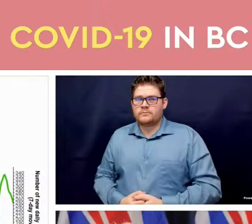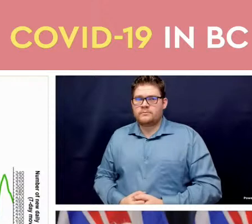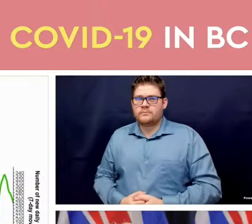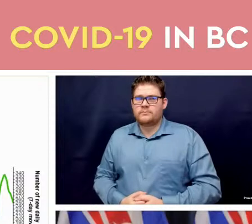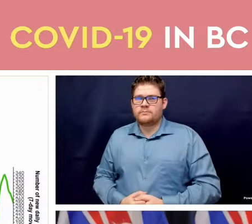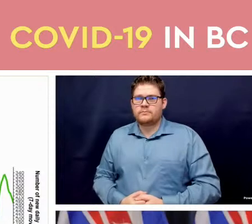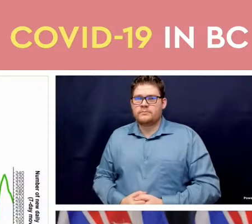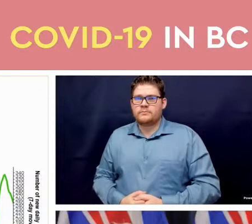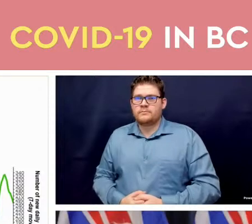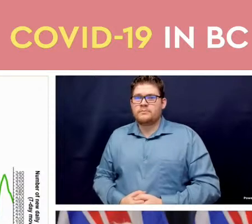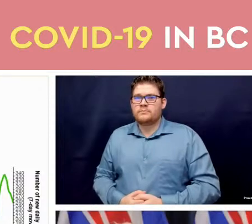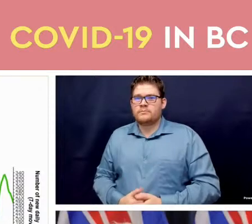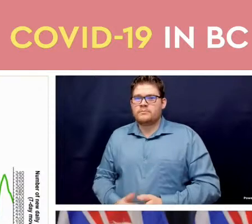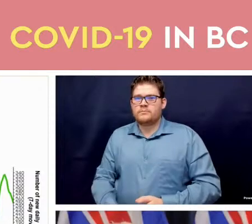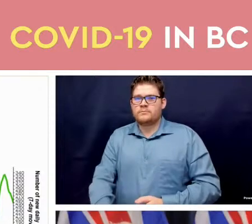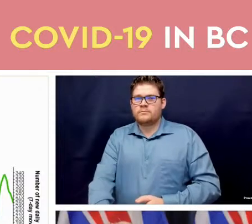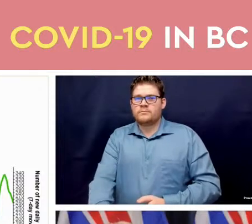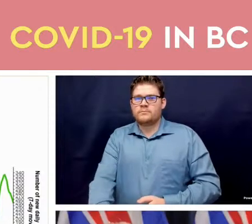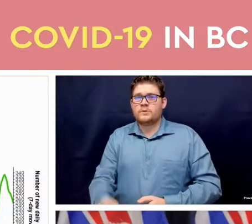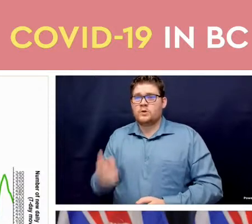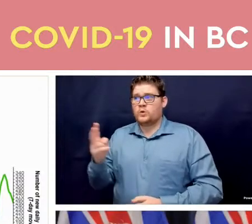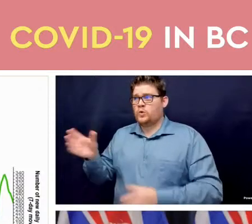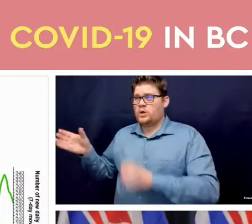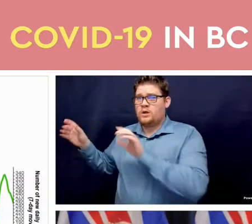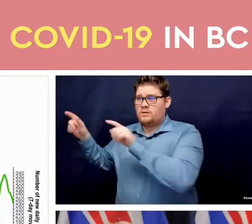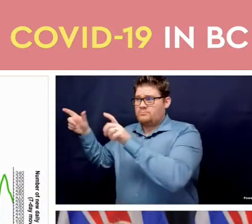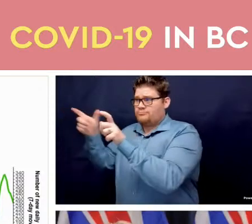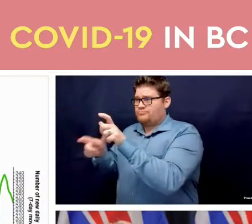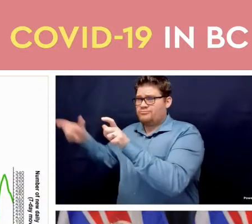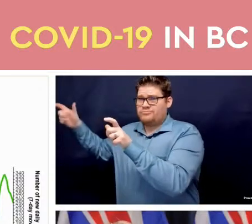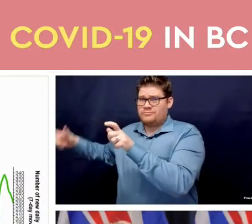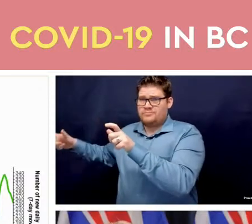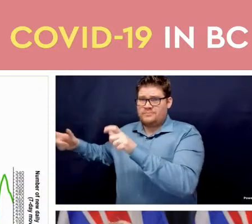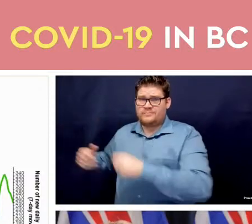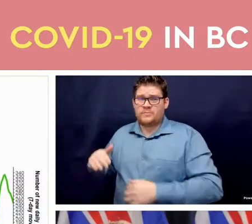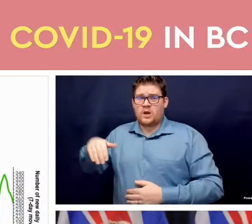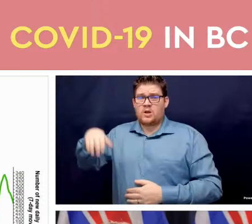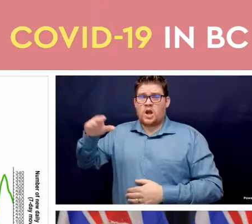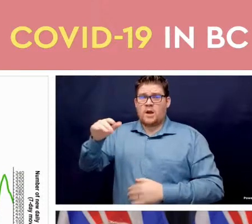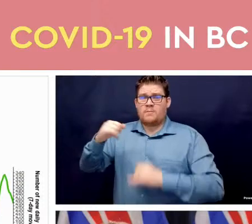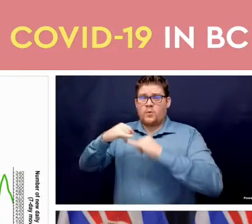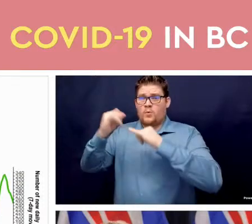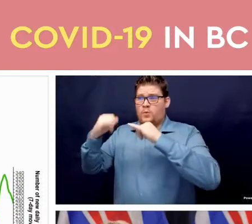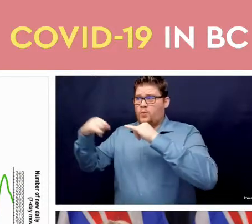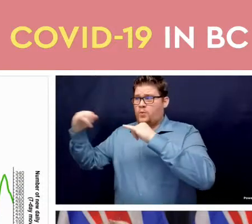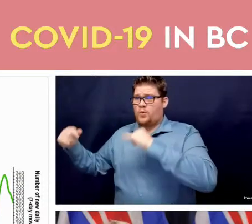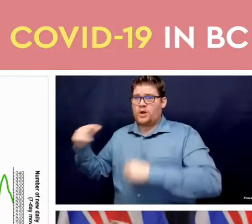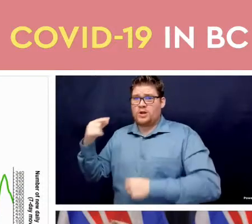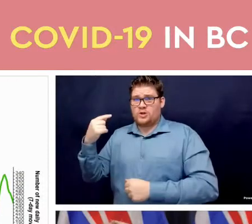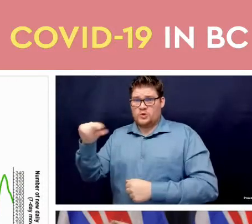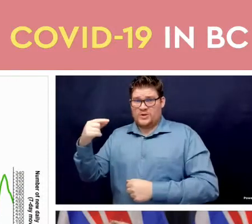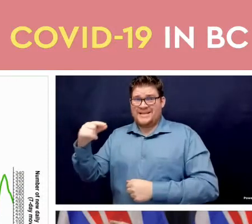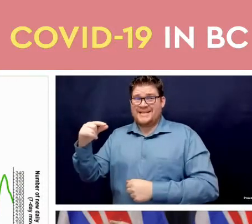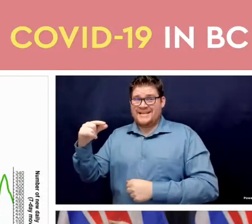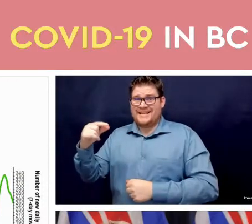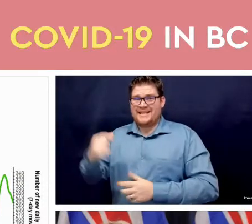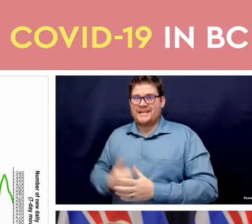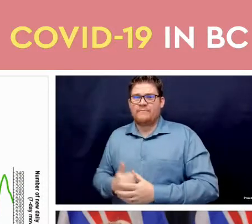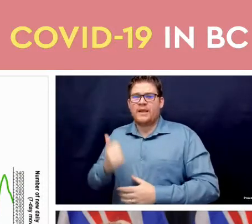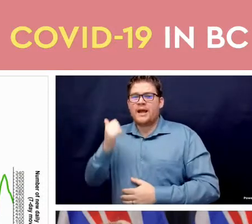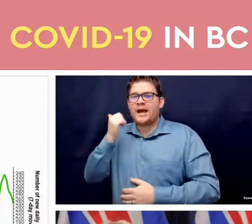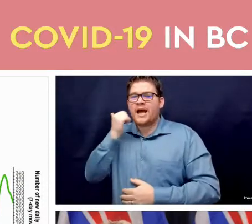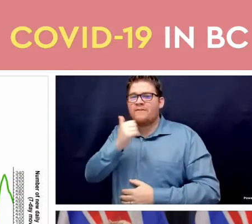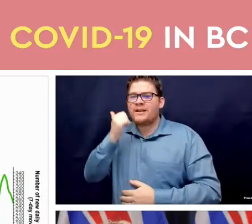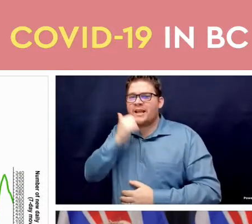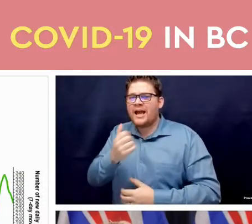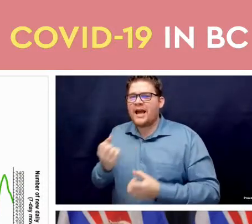the PCR test positive cases in our community, and those have peaked and around the 1st of January and